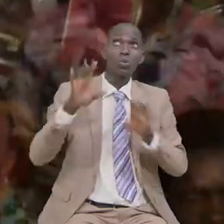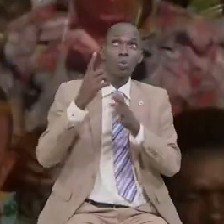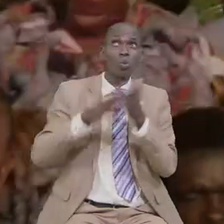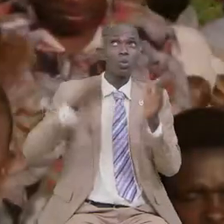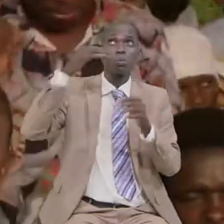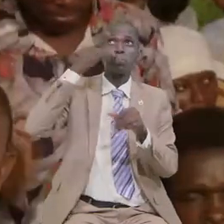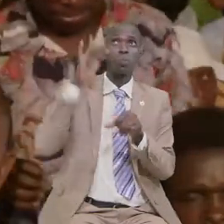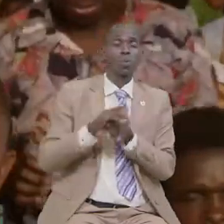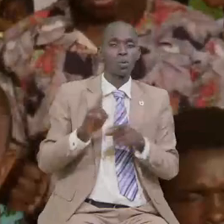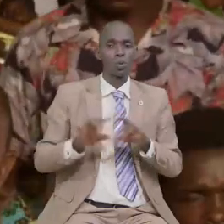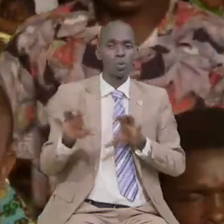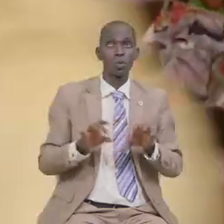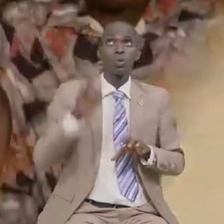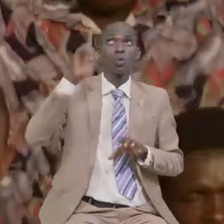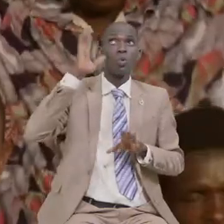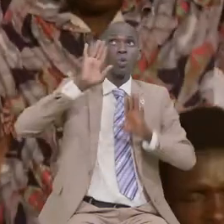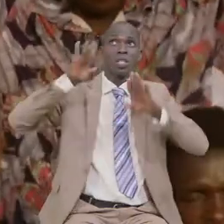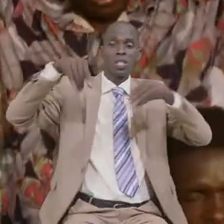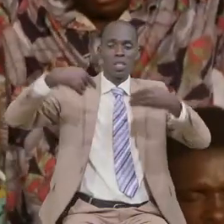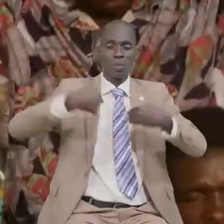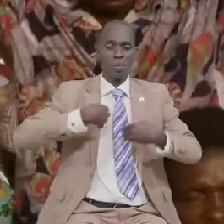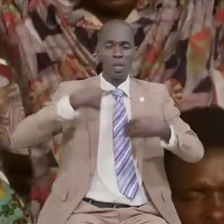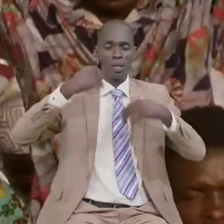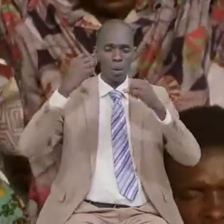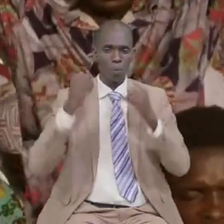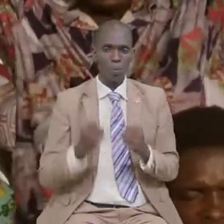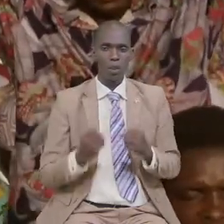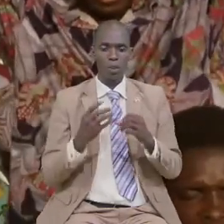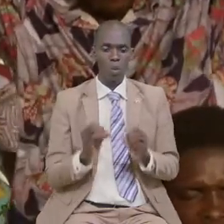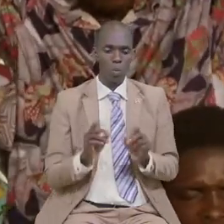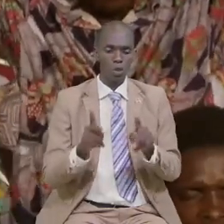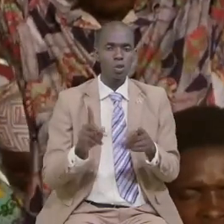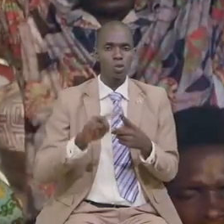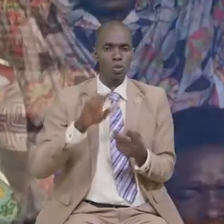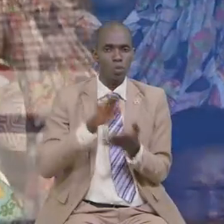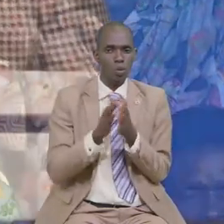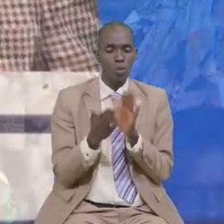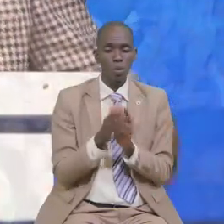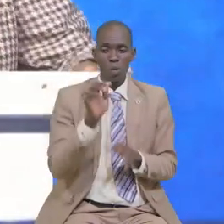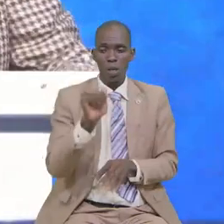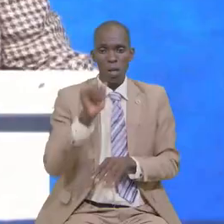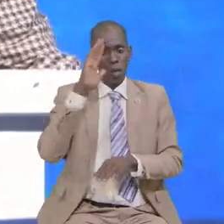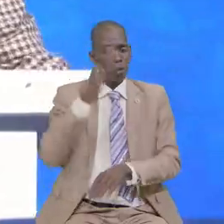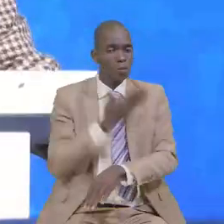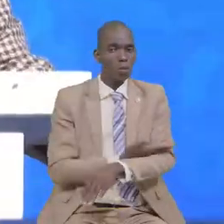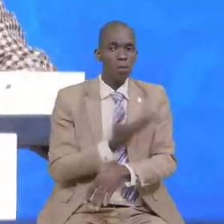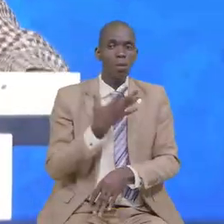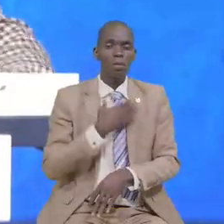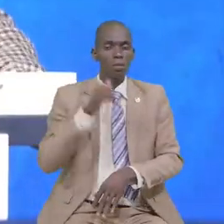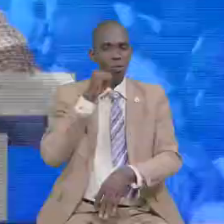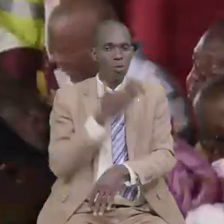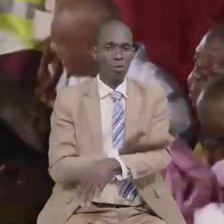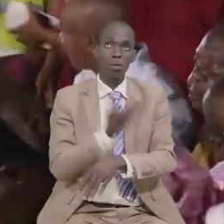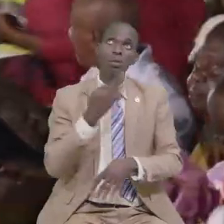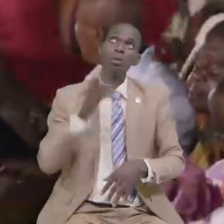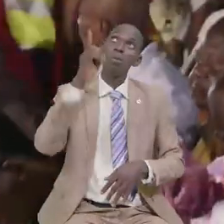You'll give me the power, the privilege to become a son of God, a daughter of God.